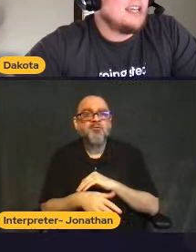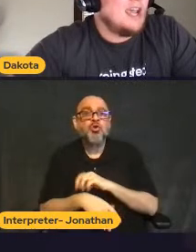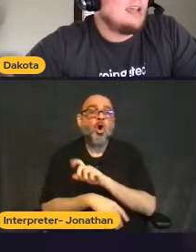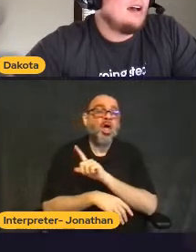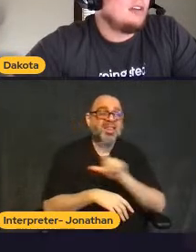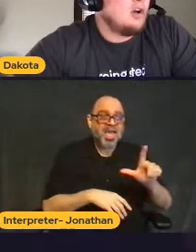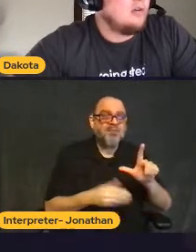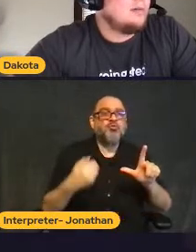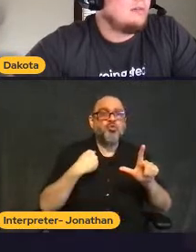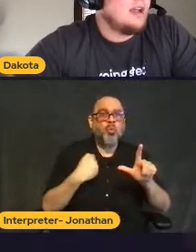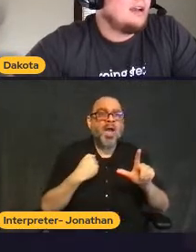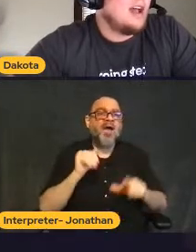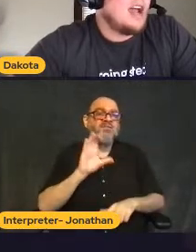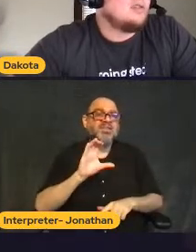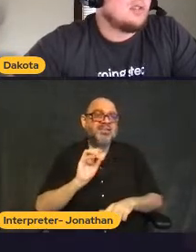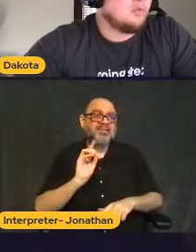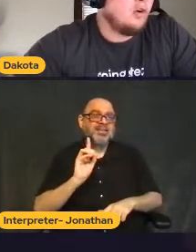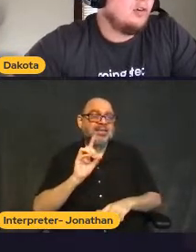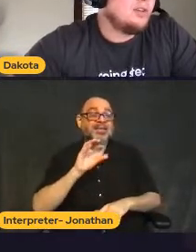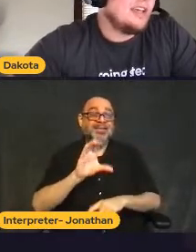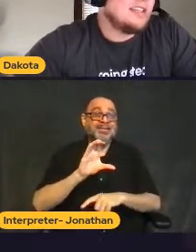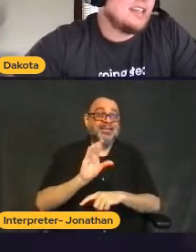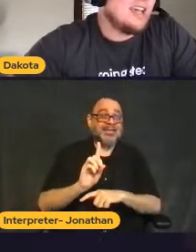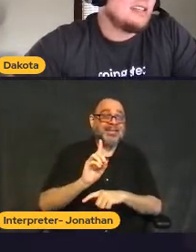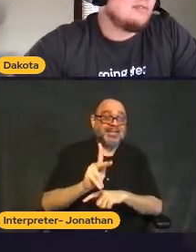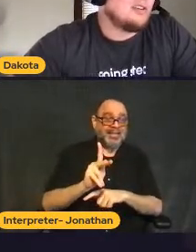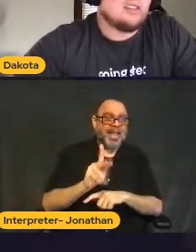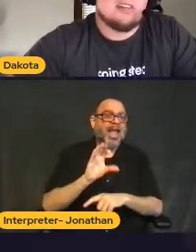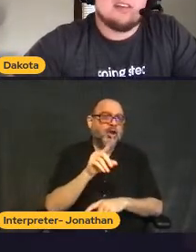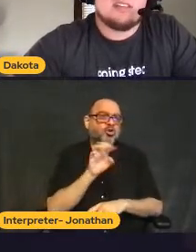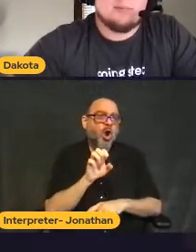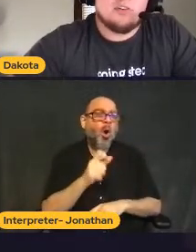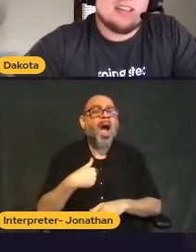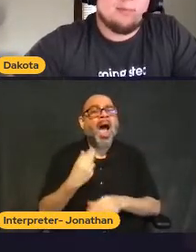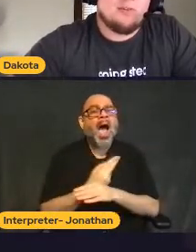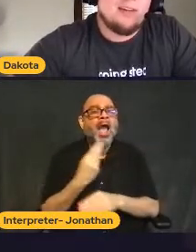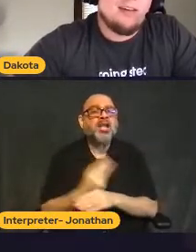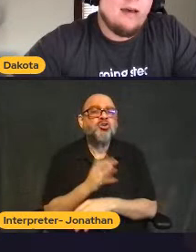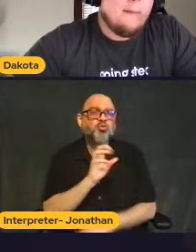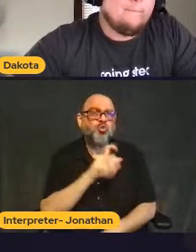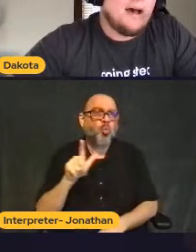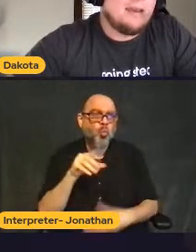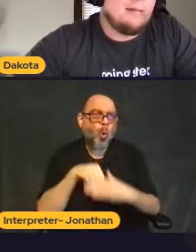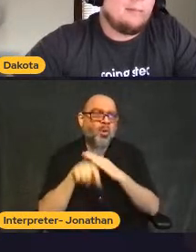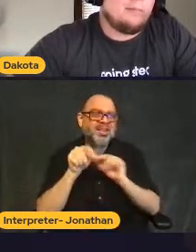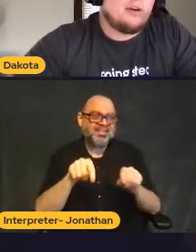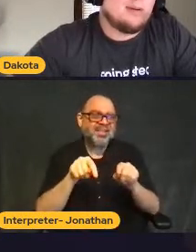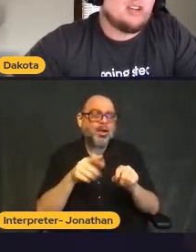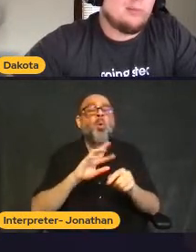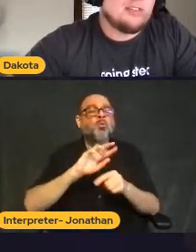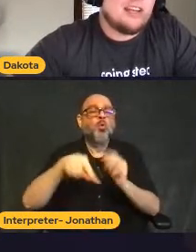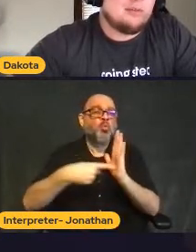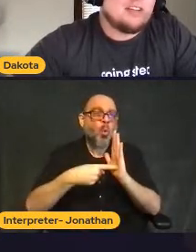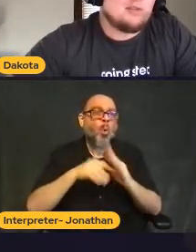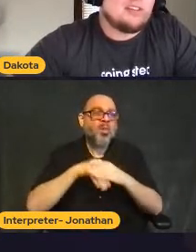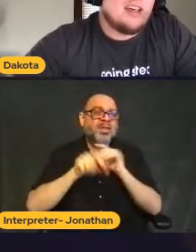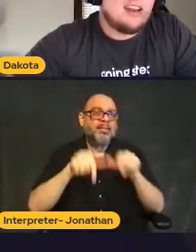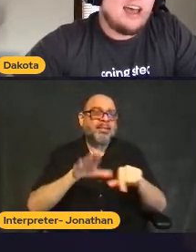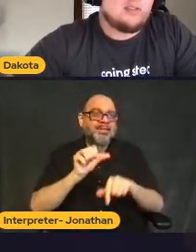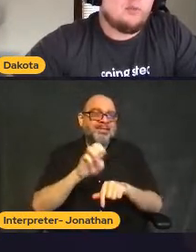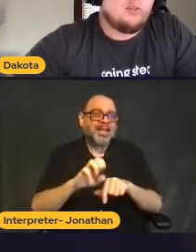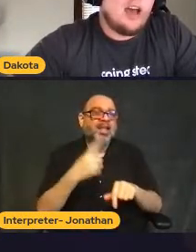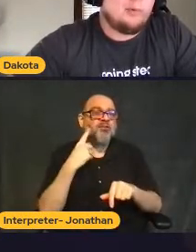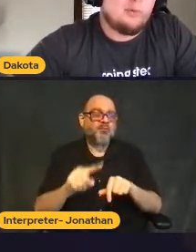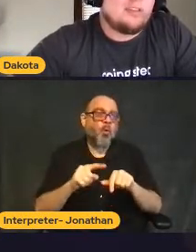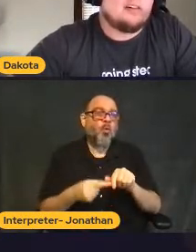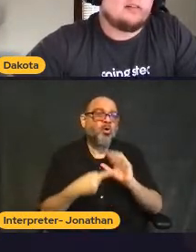of CDK code, right? I used a role in this case for just a simple example, but pretty much almost any resource that